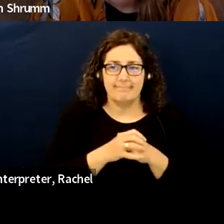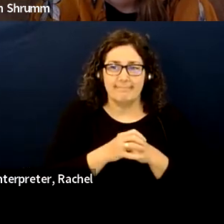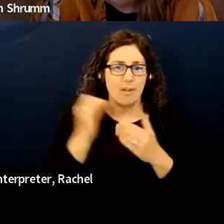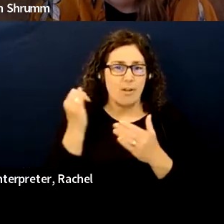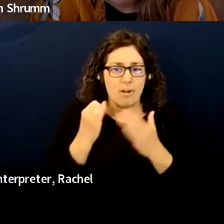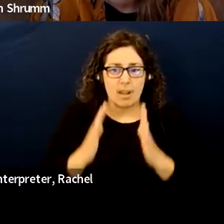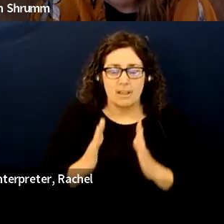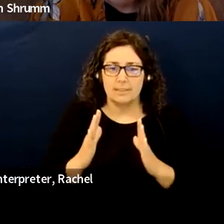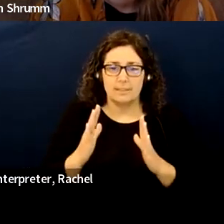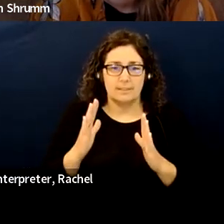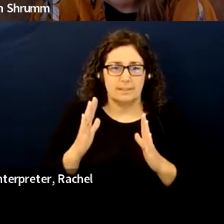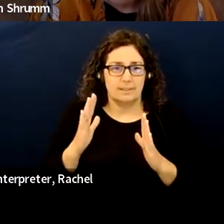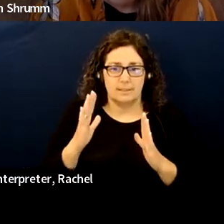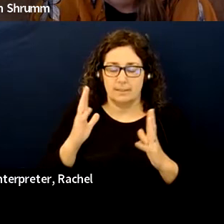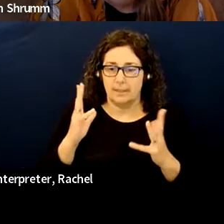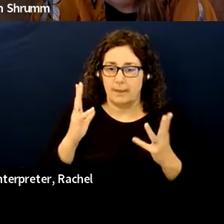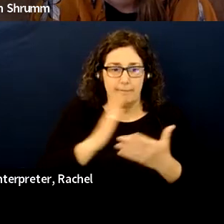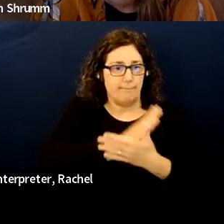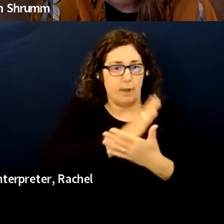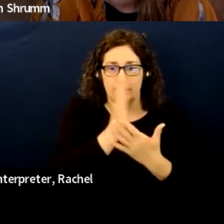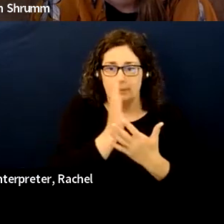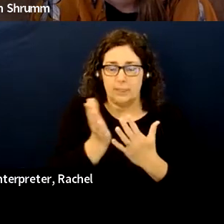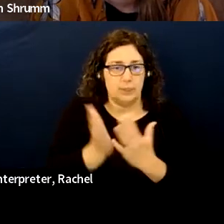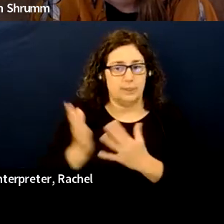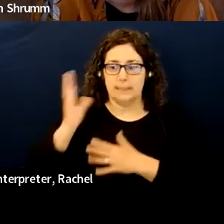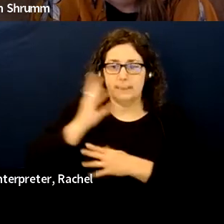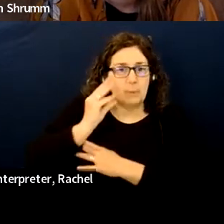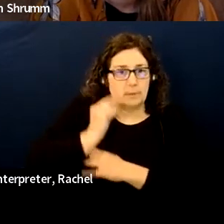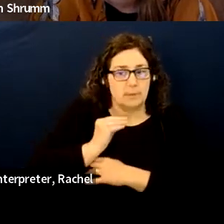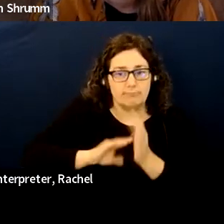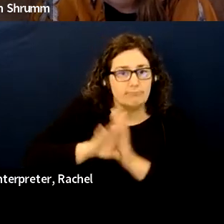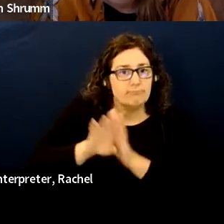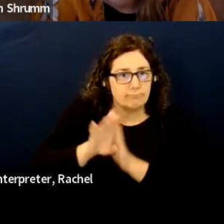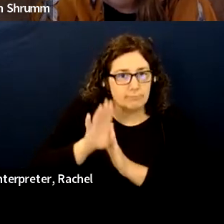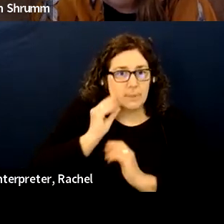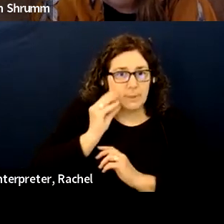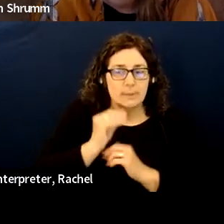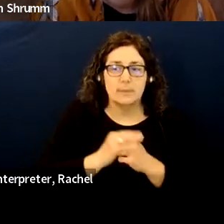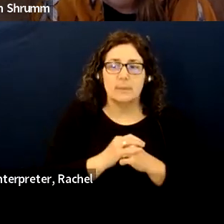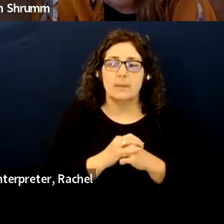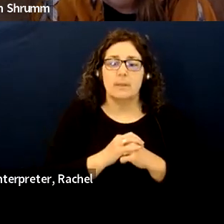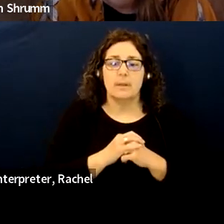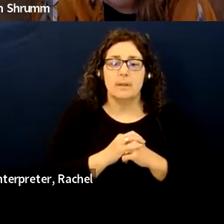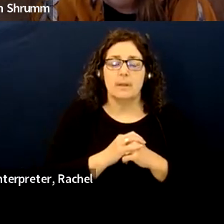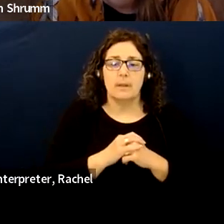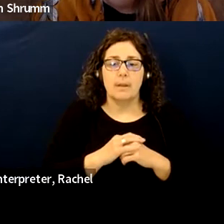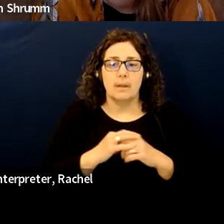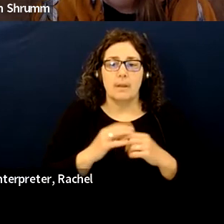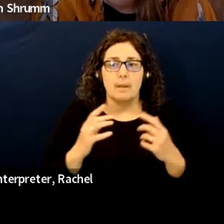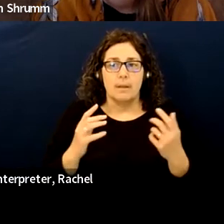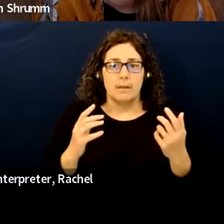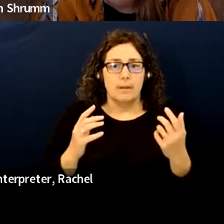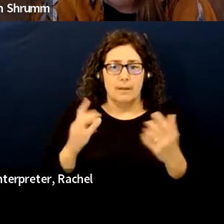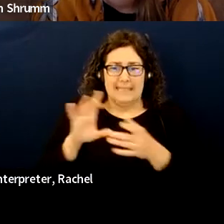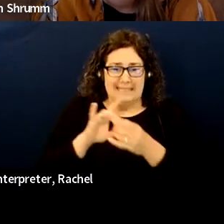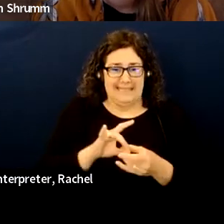artists at all stages of their development. And for me, and it's get to that back to